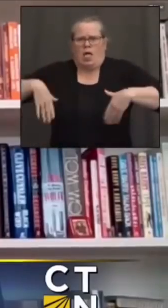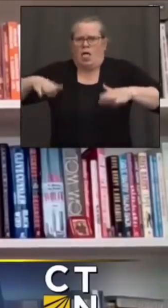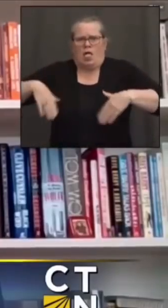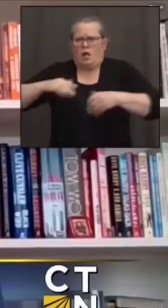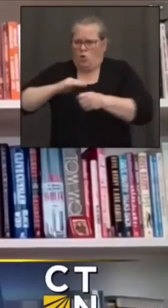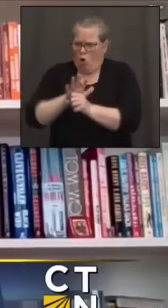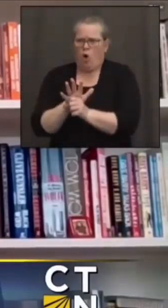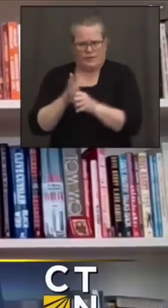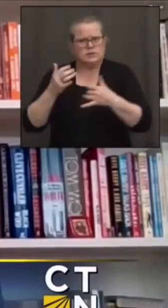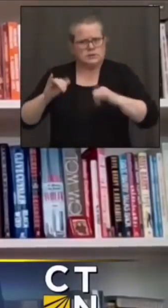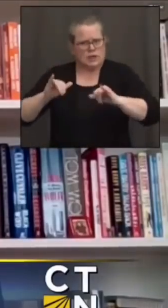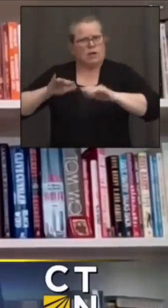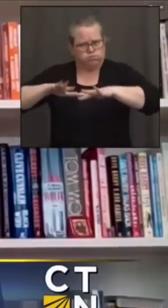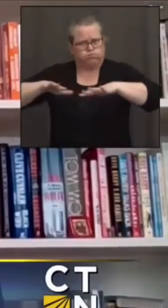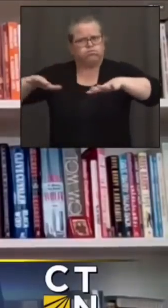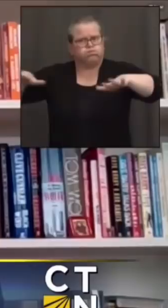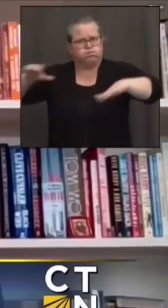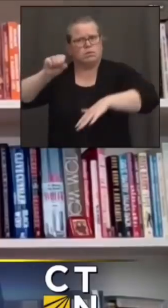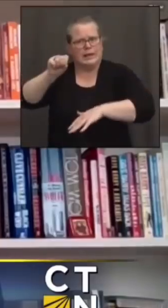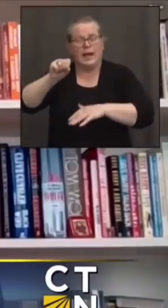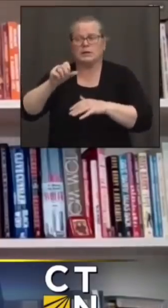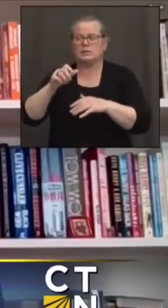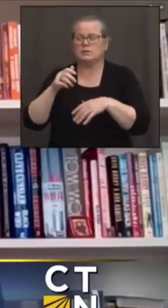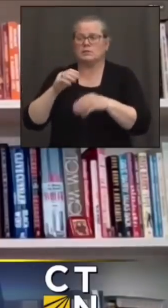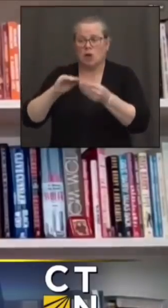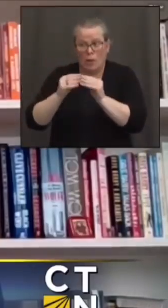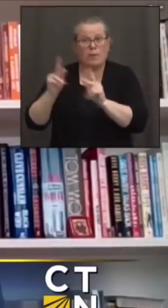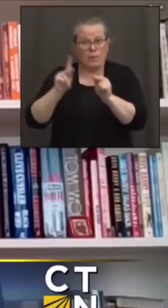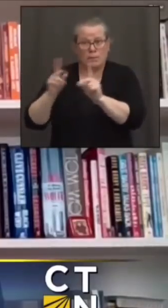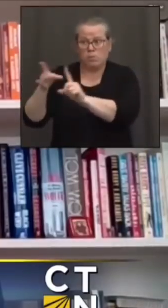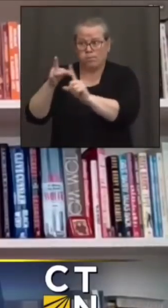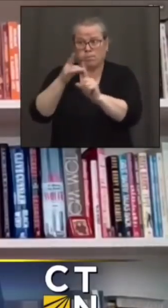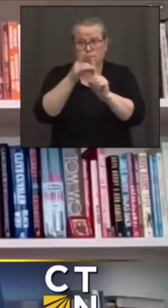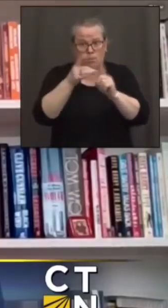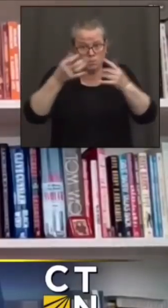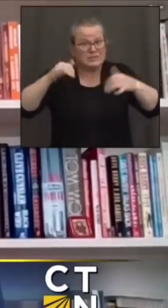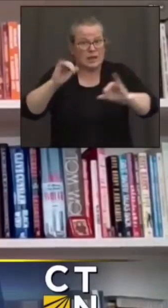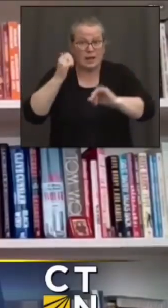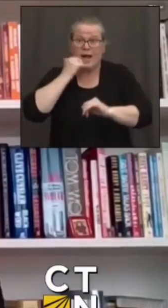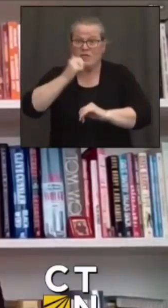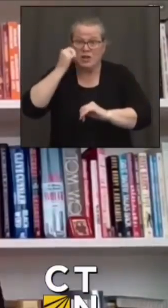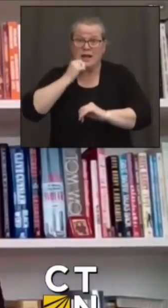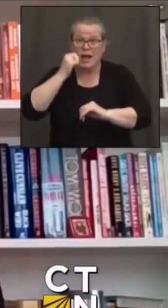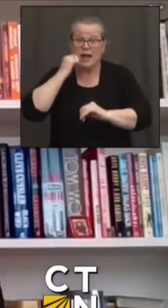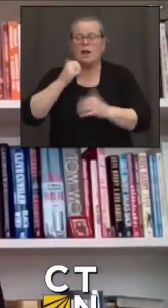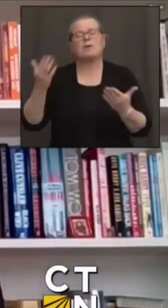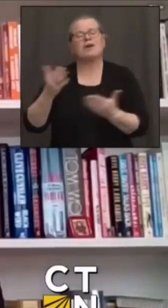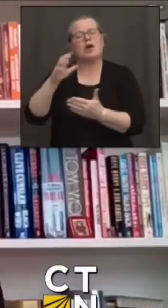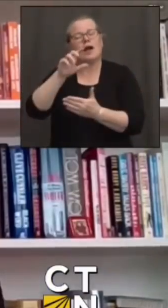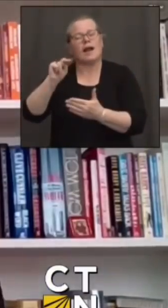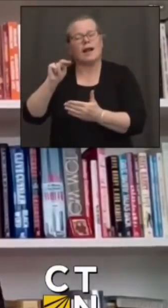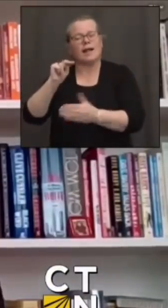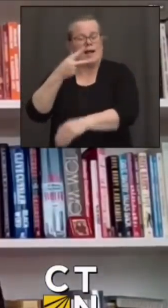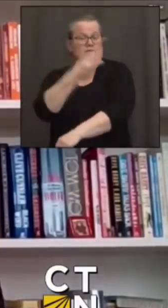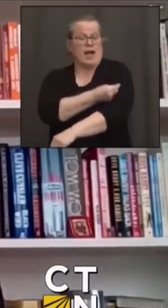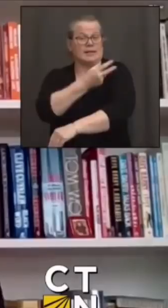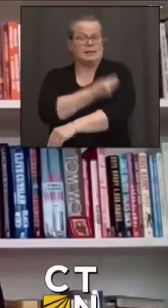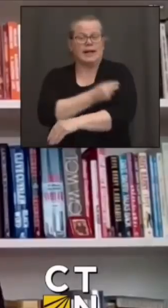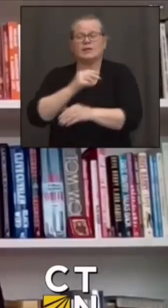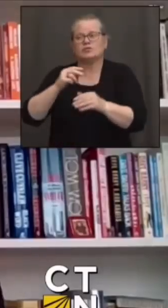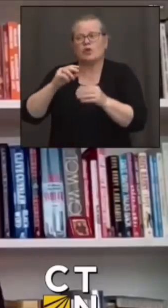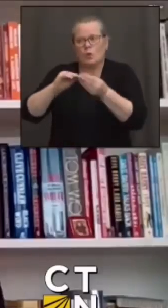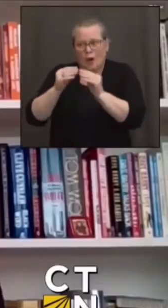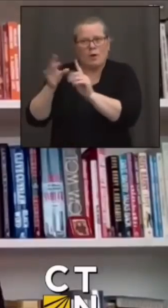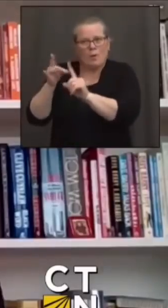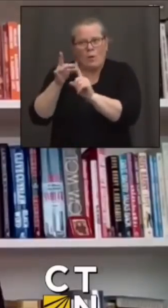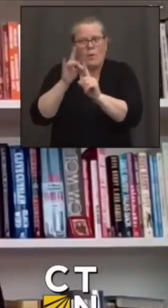States, but our case counts are coming down, and that's because in Connecticut, people have been getting vaccinated. So